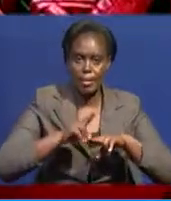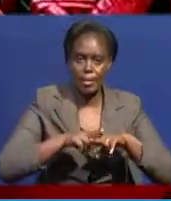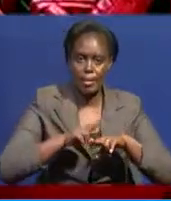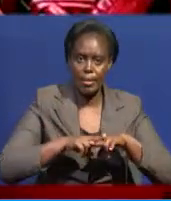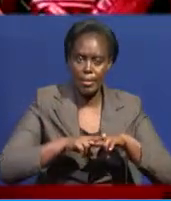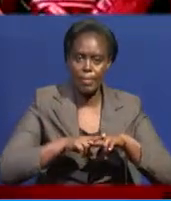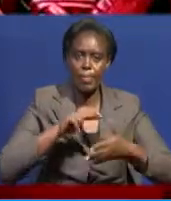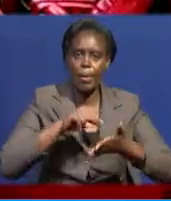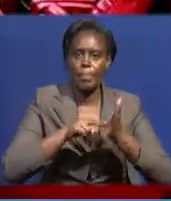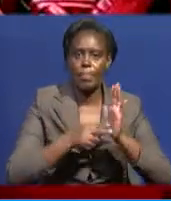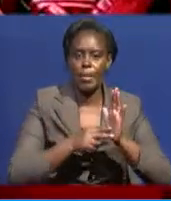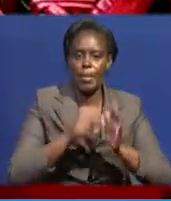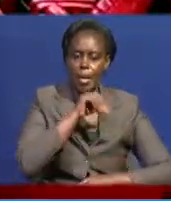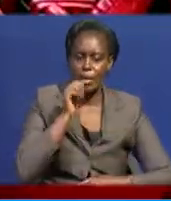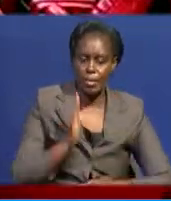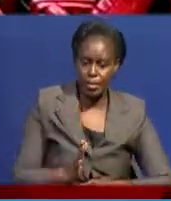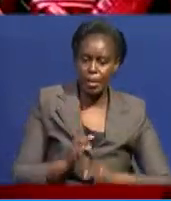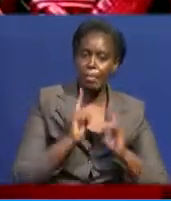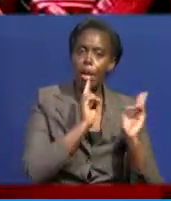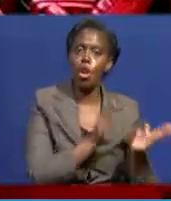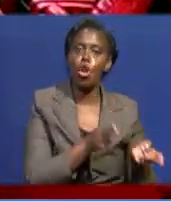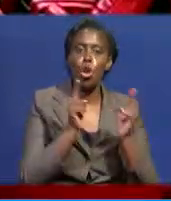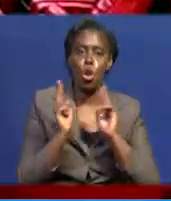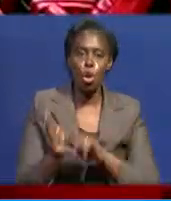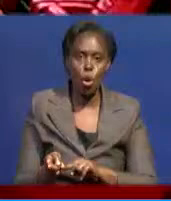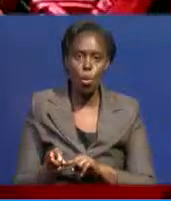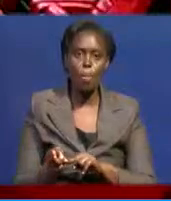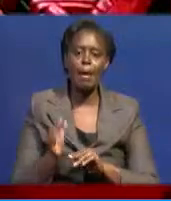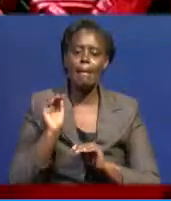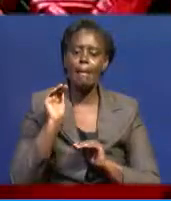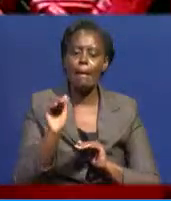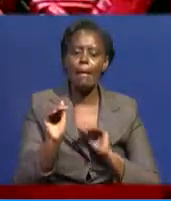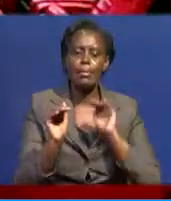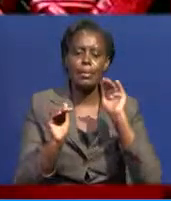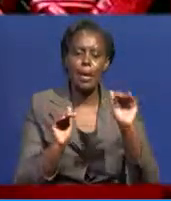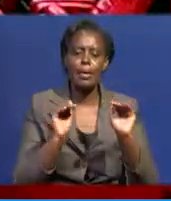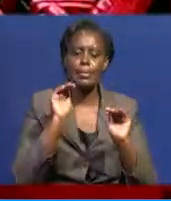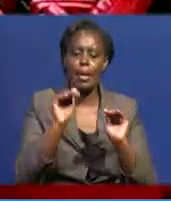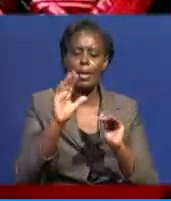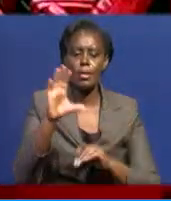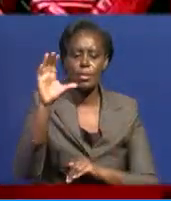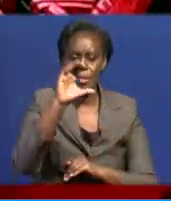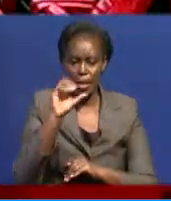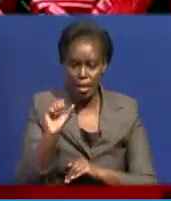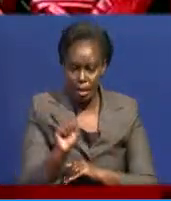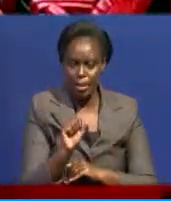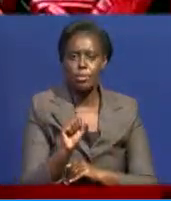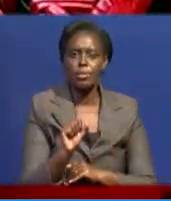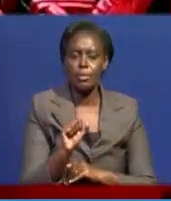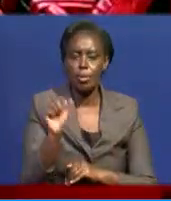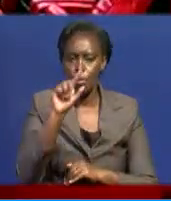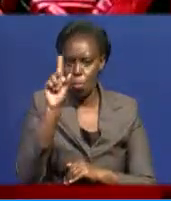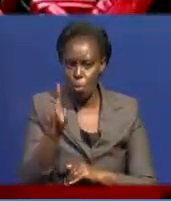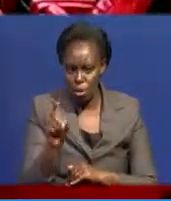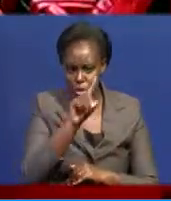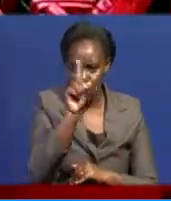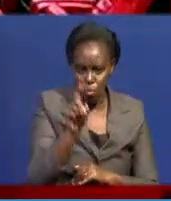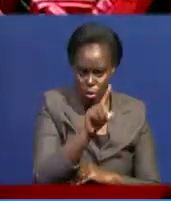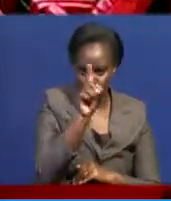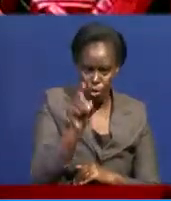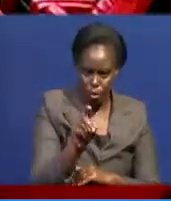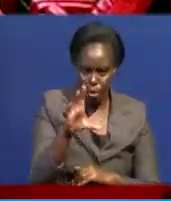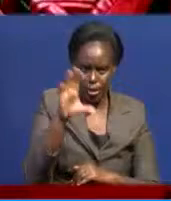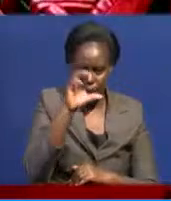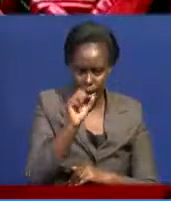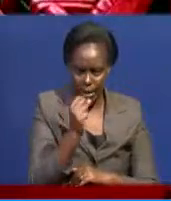the senators usually ask questions to the cabinet secretaries who appear before